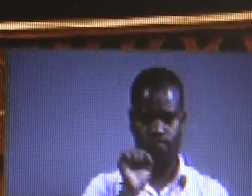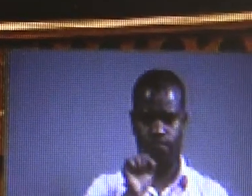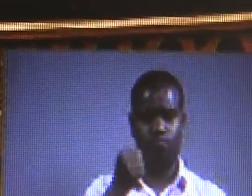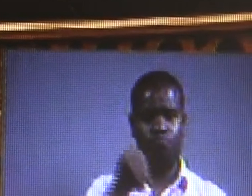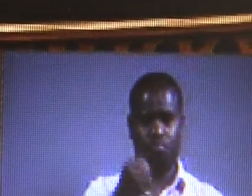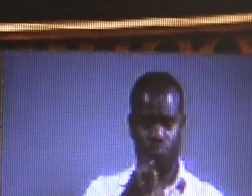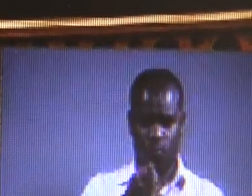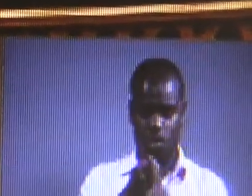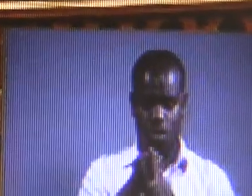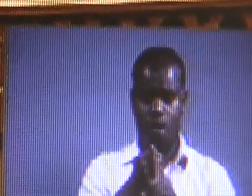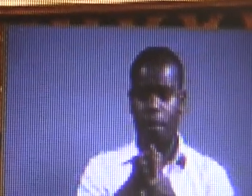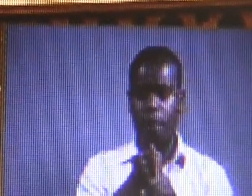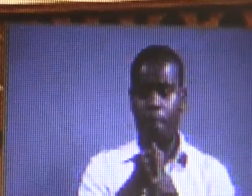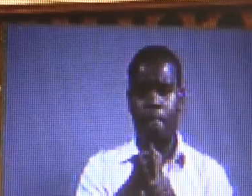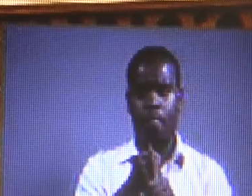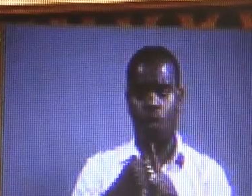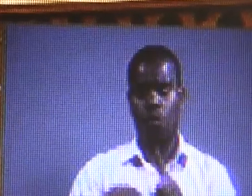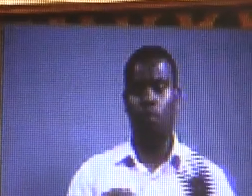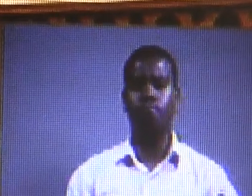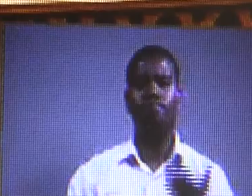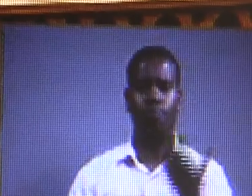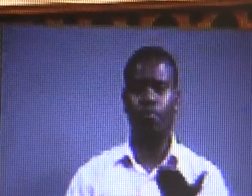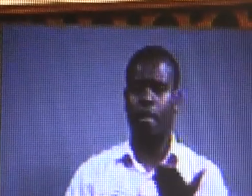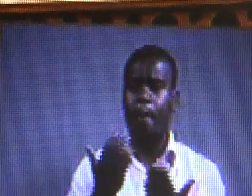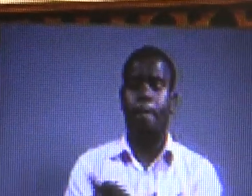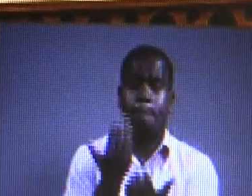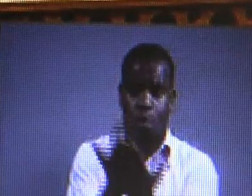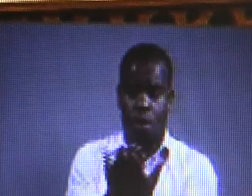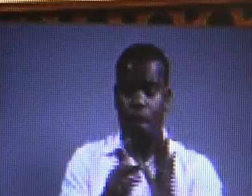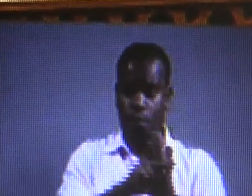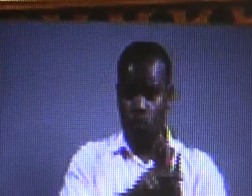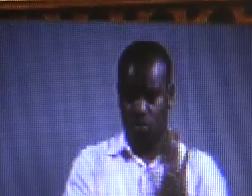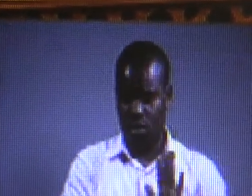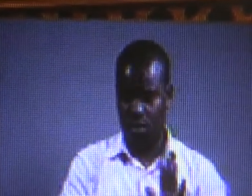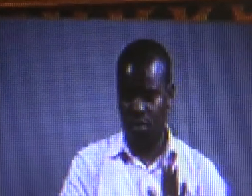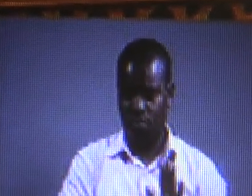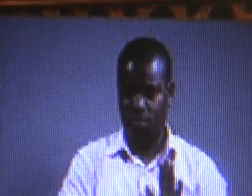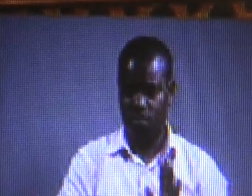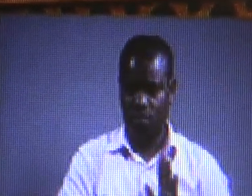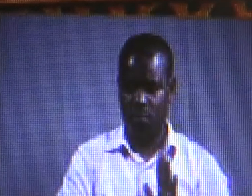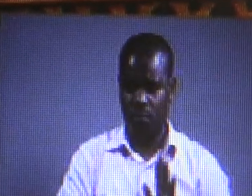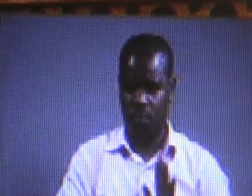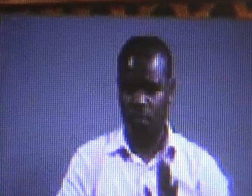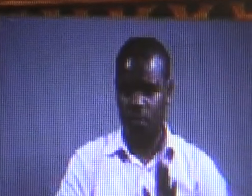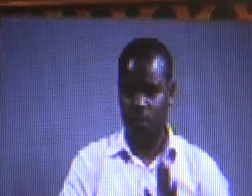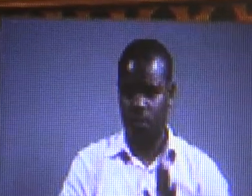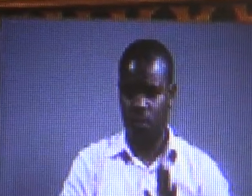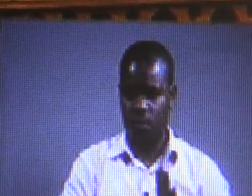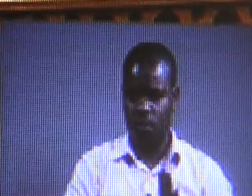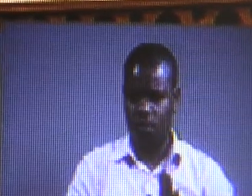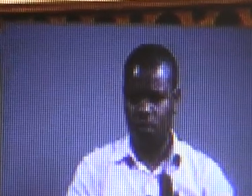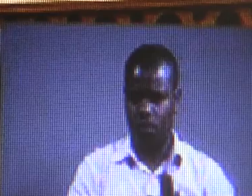volumes, which represents the proposed new policy of your government, Mr. President. What this paper, what